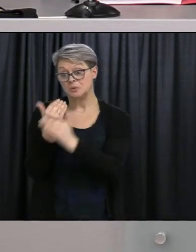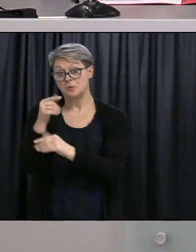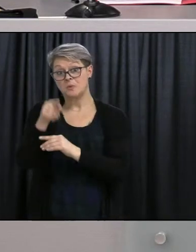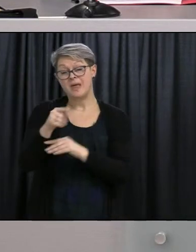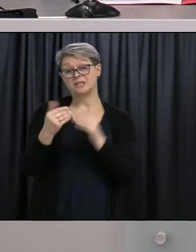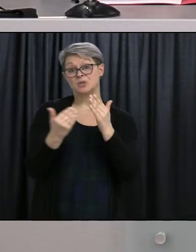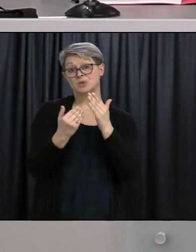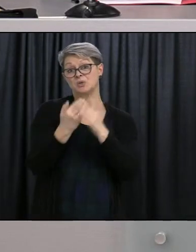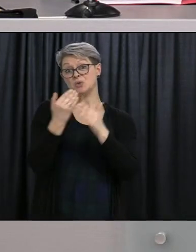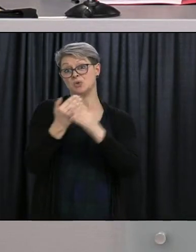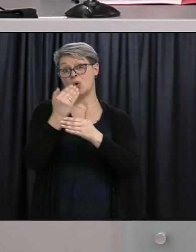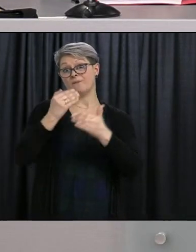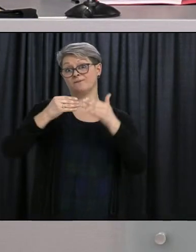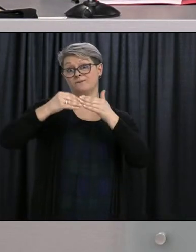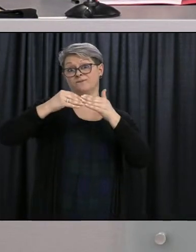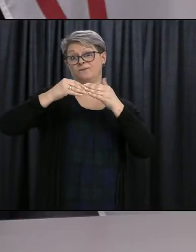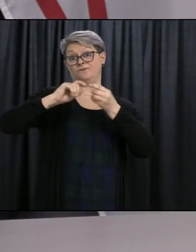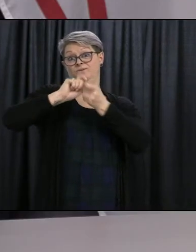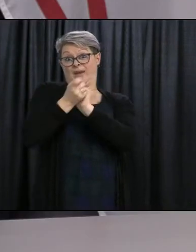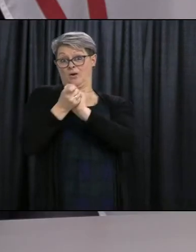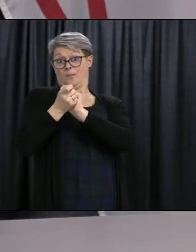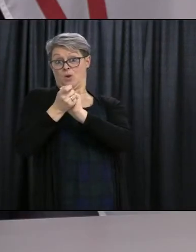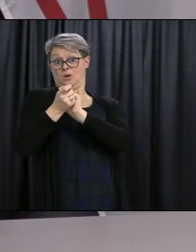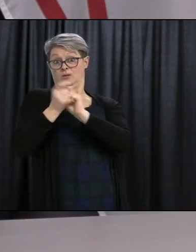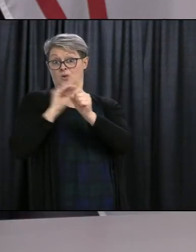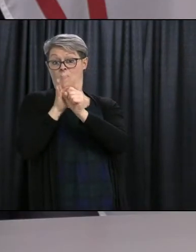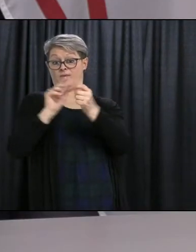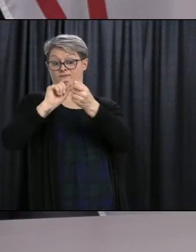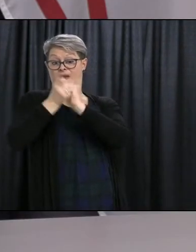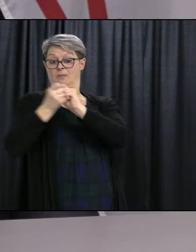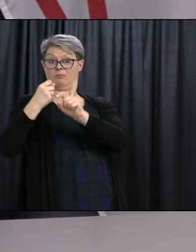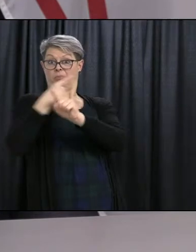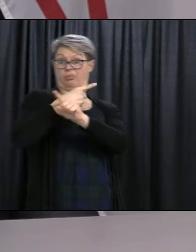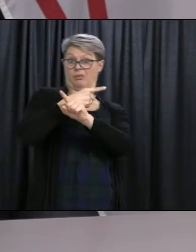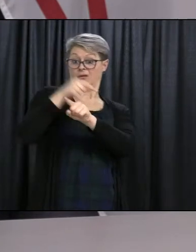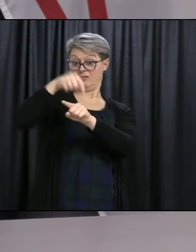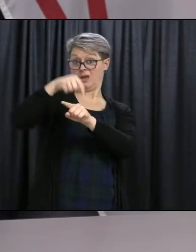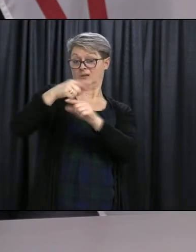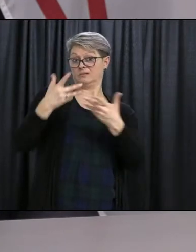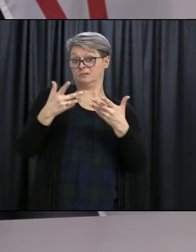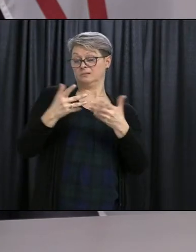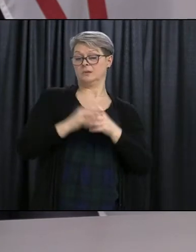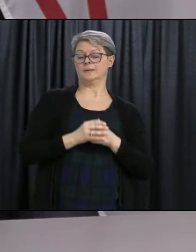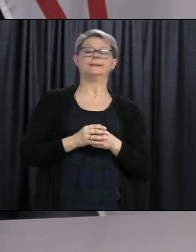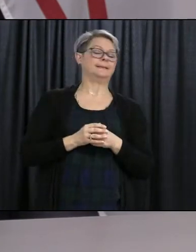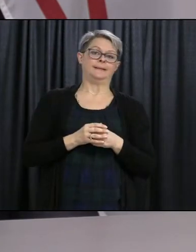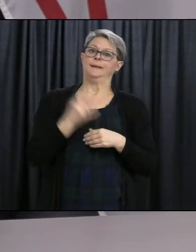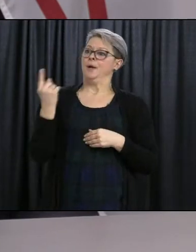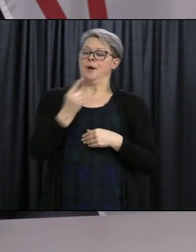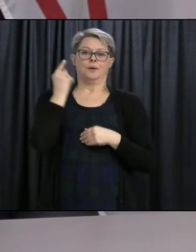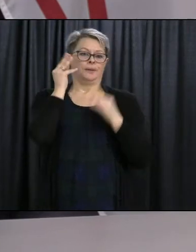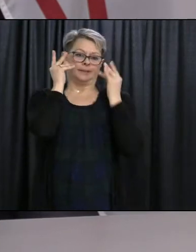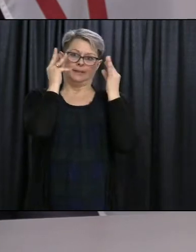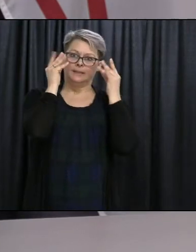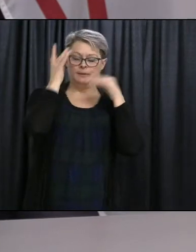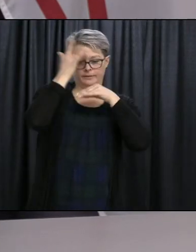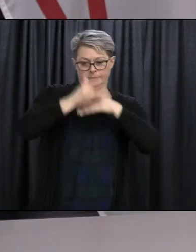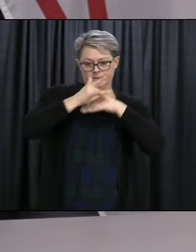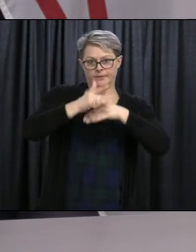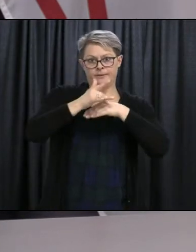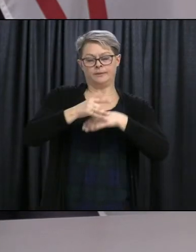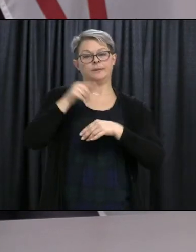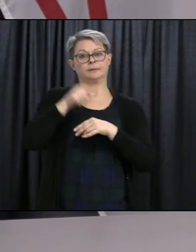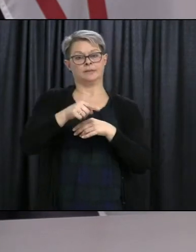variants. So obviously we're always thinking about these new variants, and that's even a